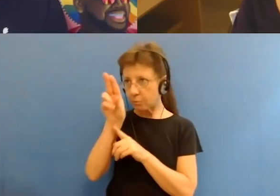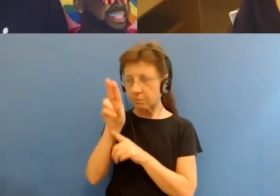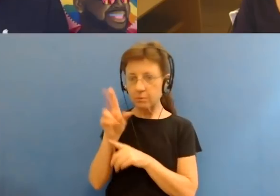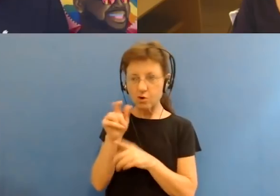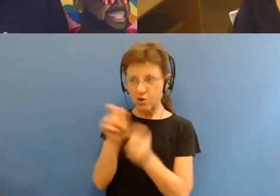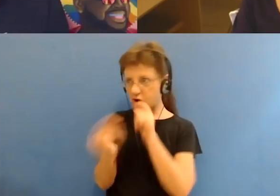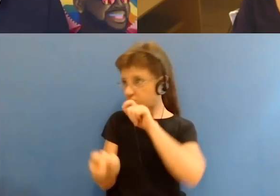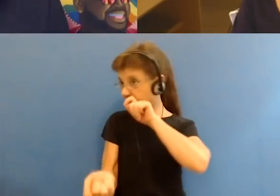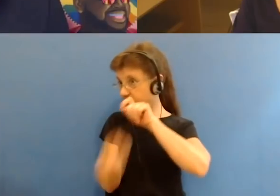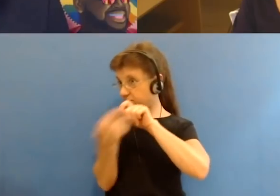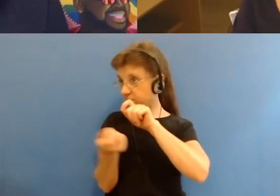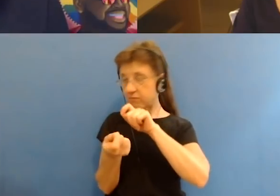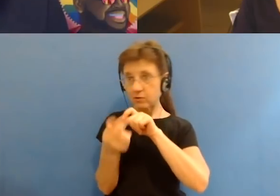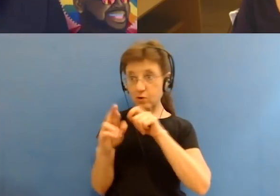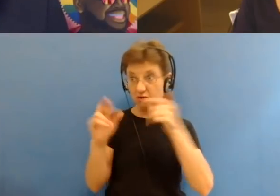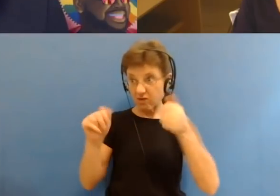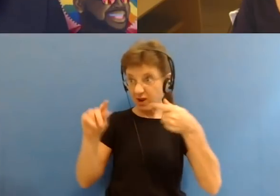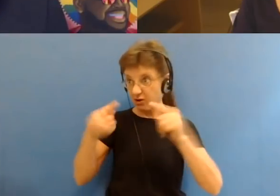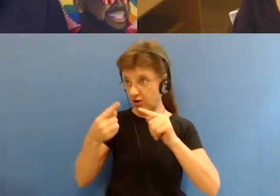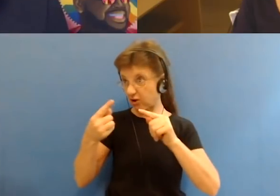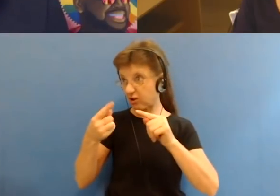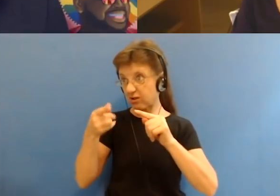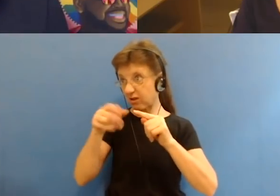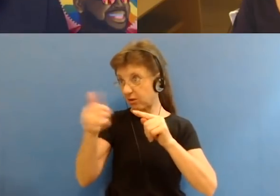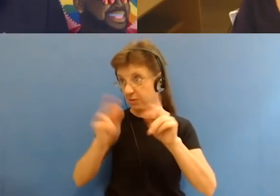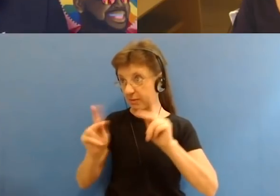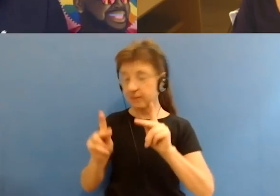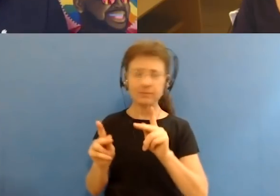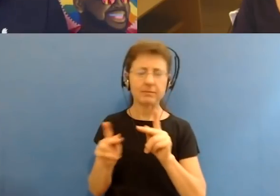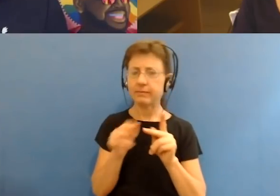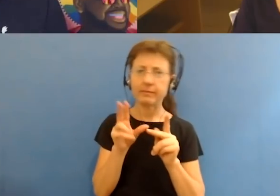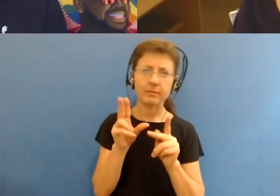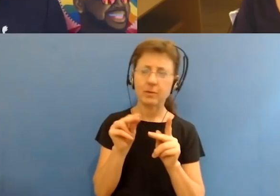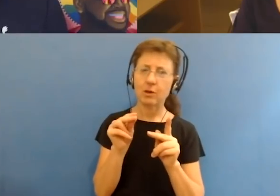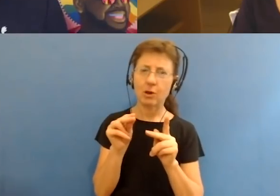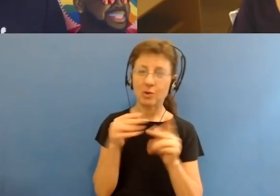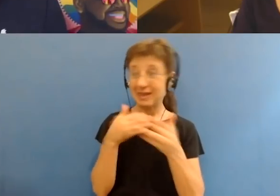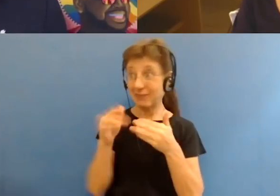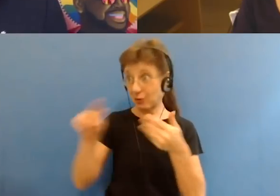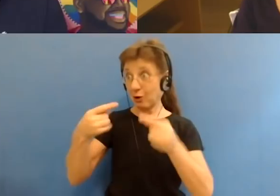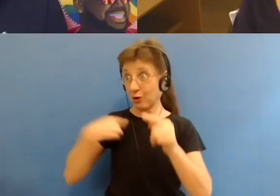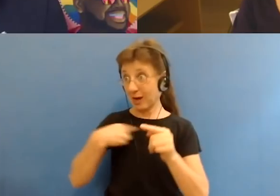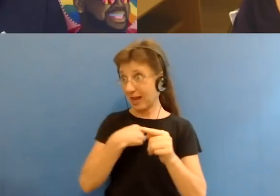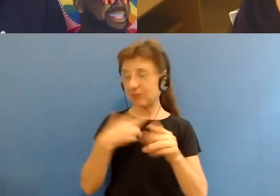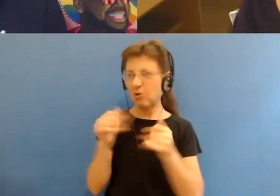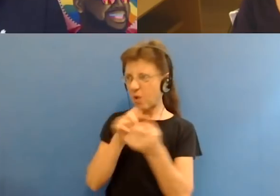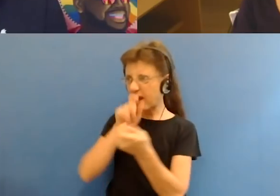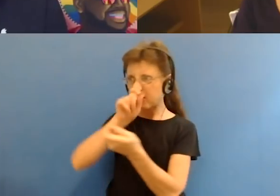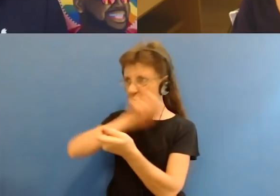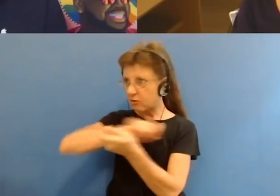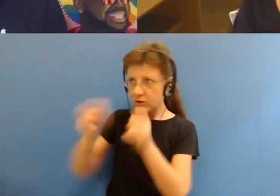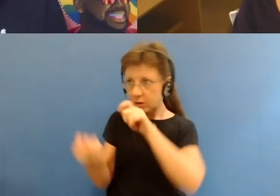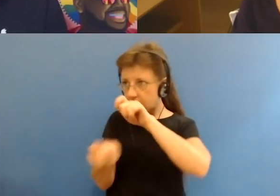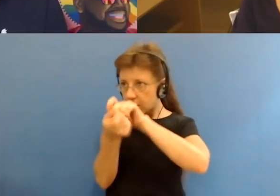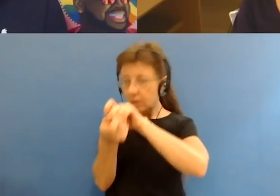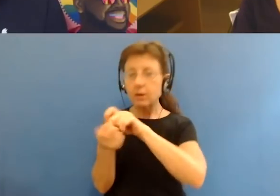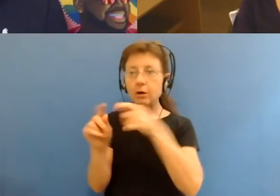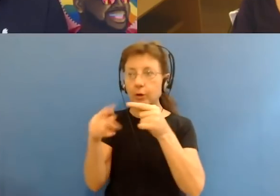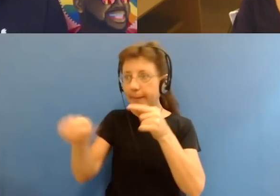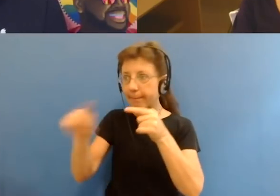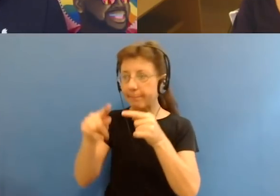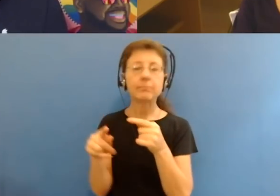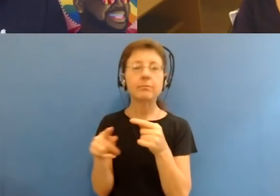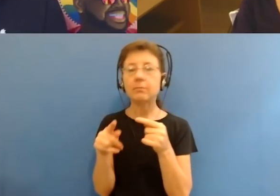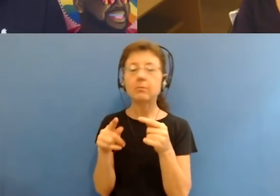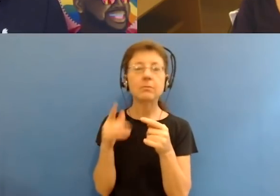about trying to hurt others as much as they've hurt us, but it's about de-escalating, because that is the